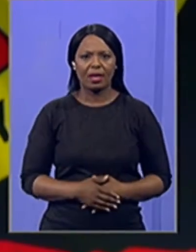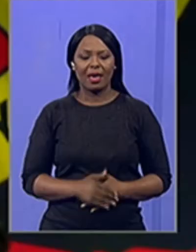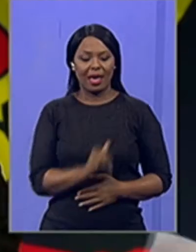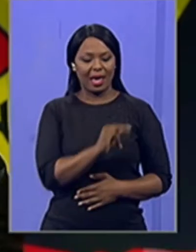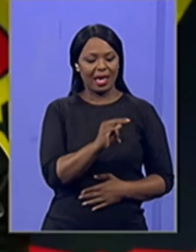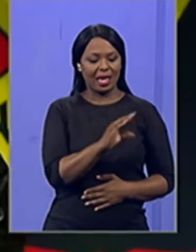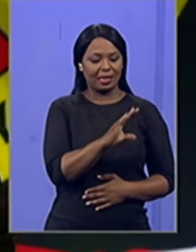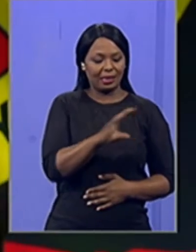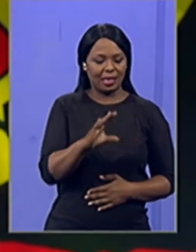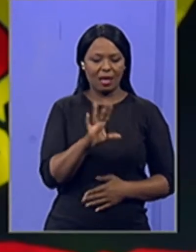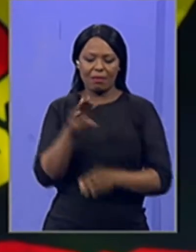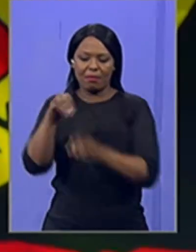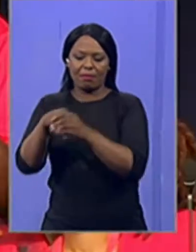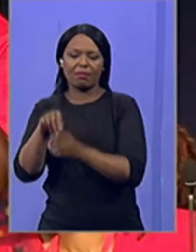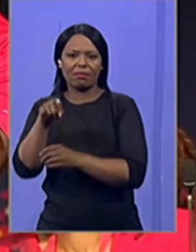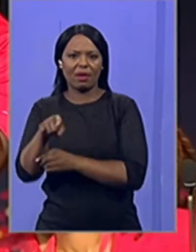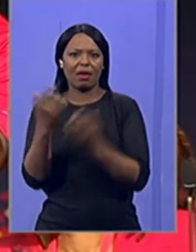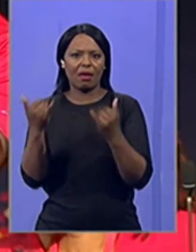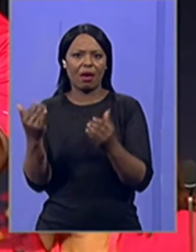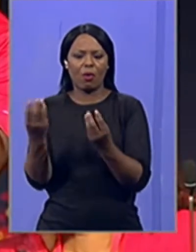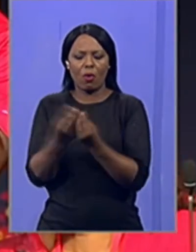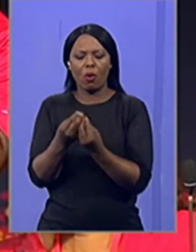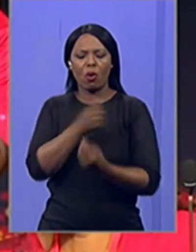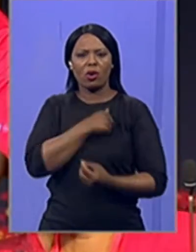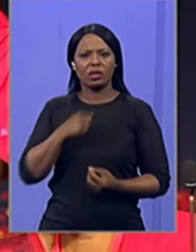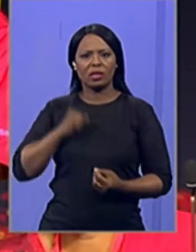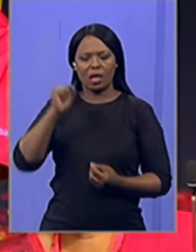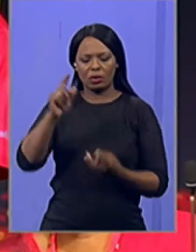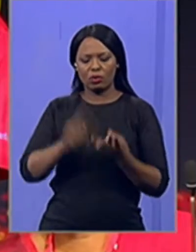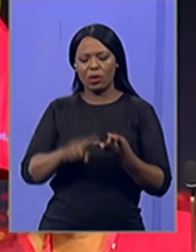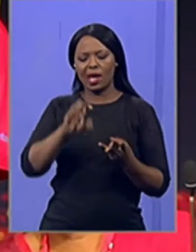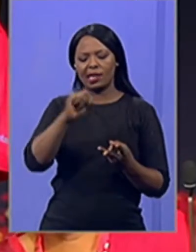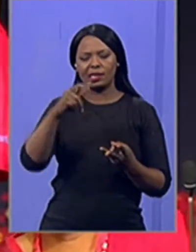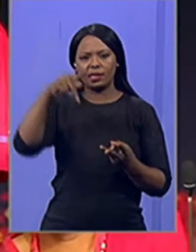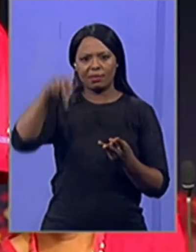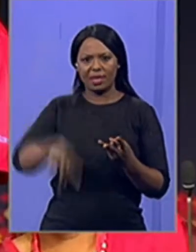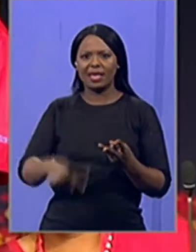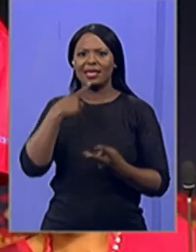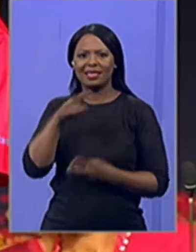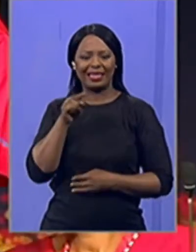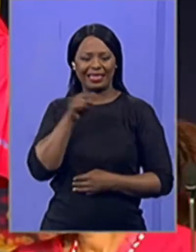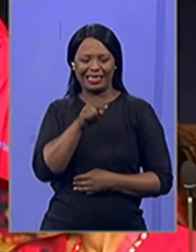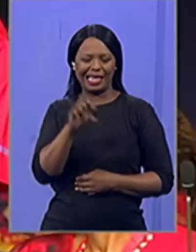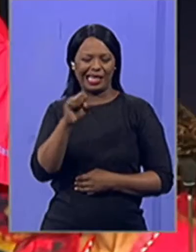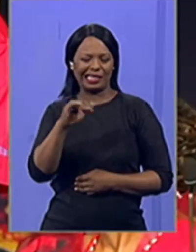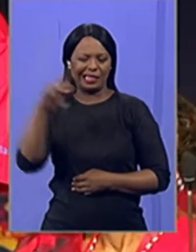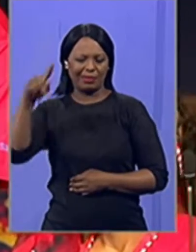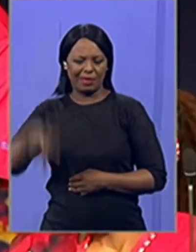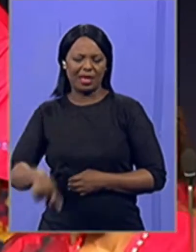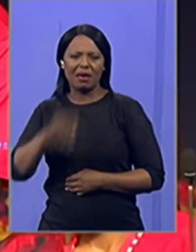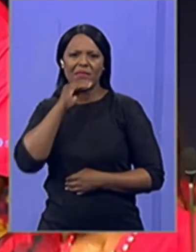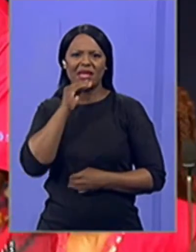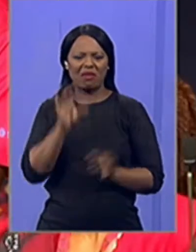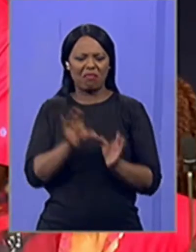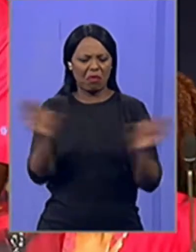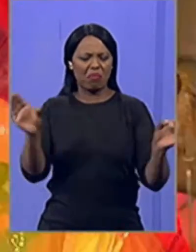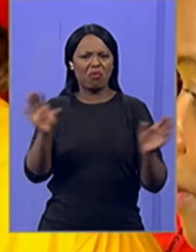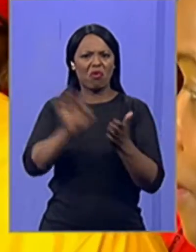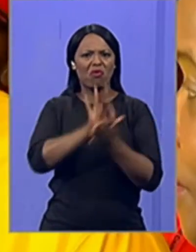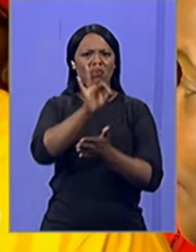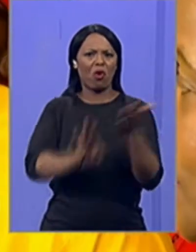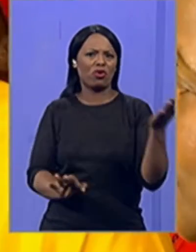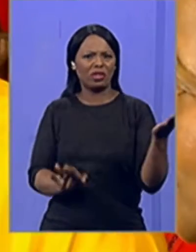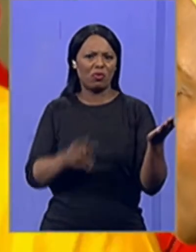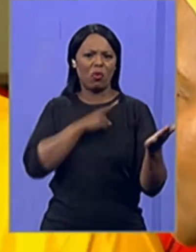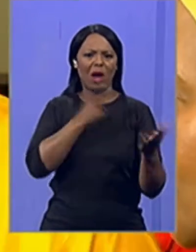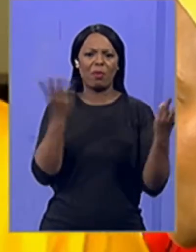e leng karolo ya selekane sa mahatammoho le Cosatu le SACP o re mohato ona wa SACP o tlo arola divoutu ka lehare.